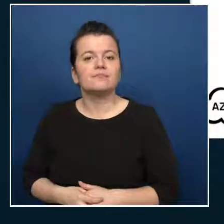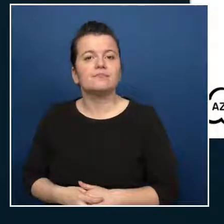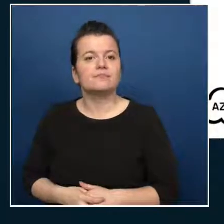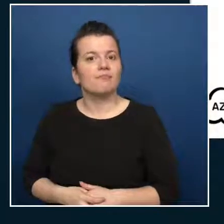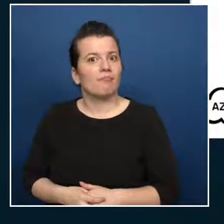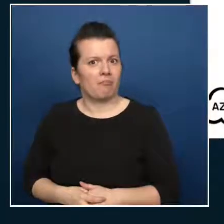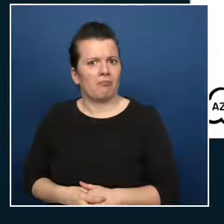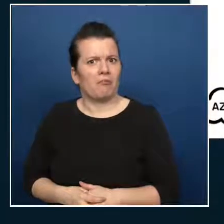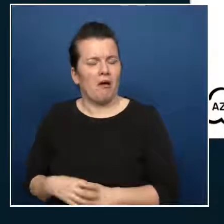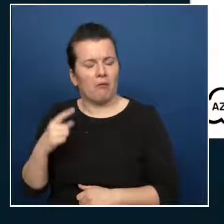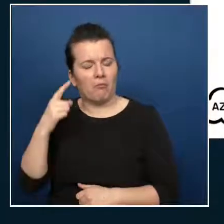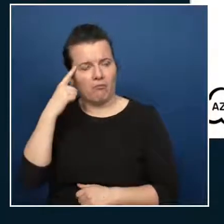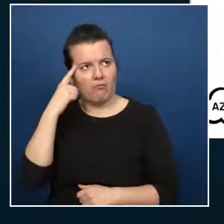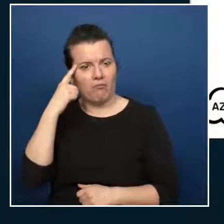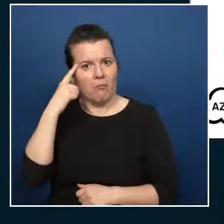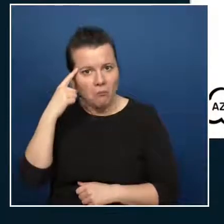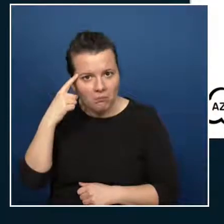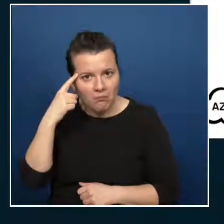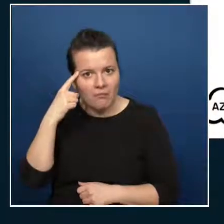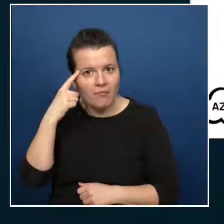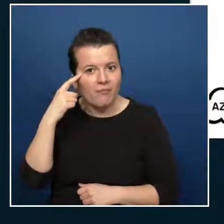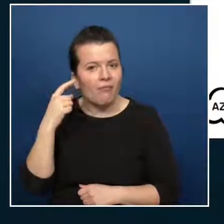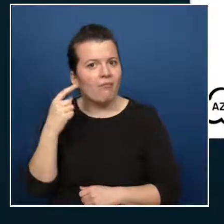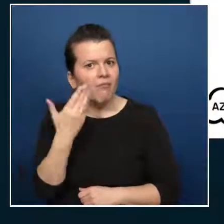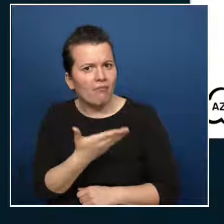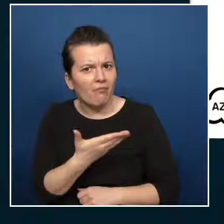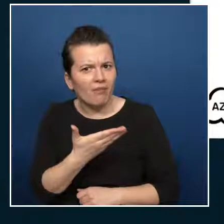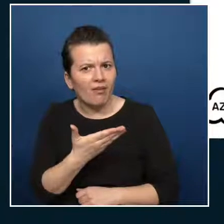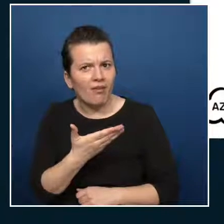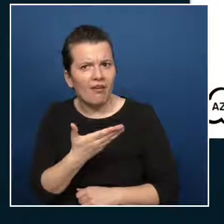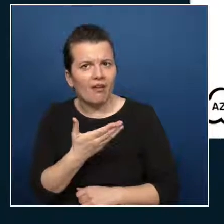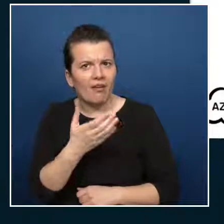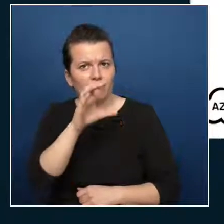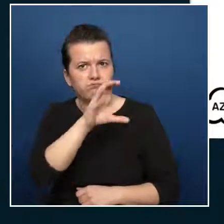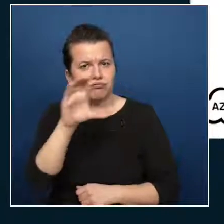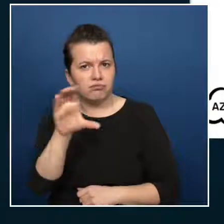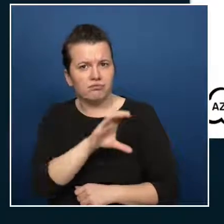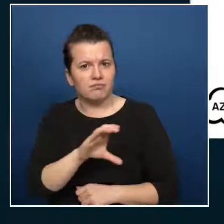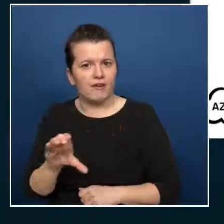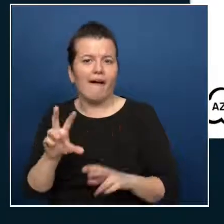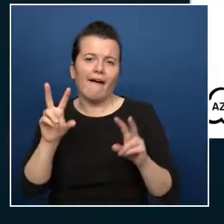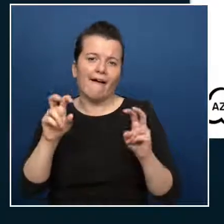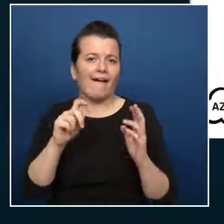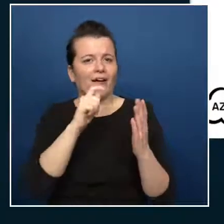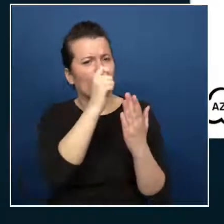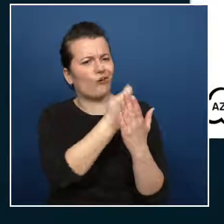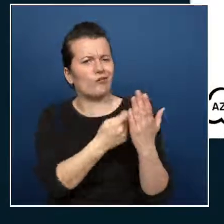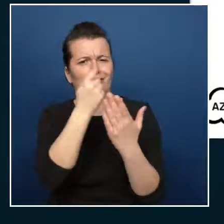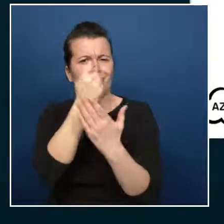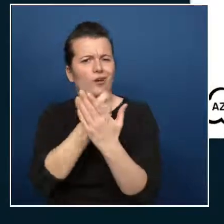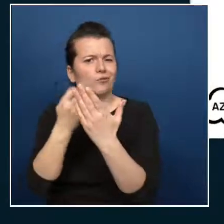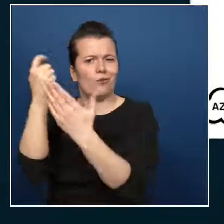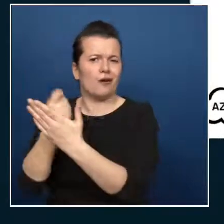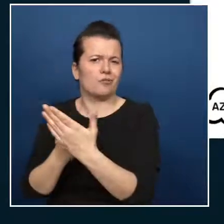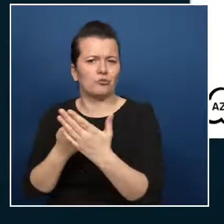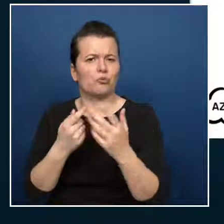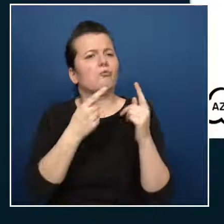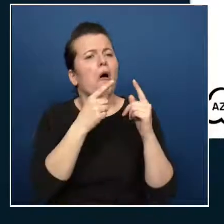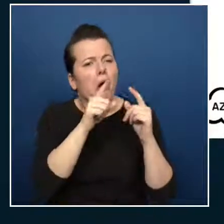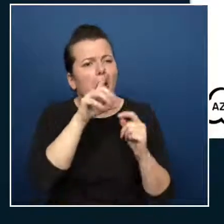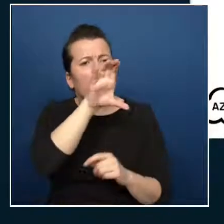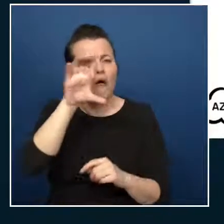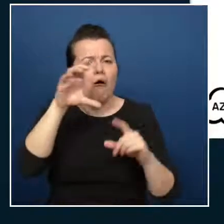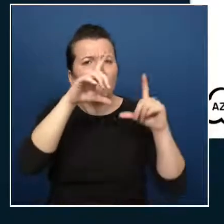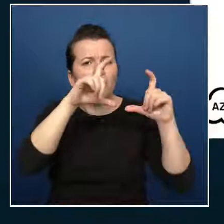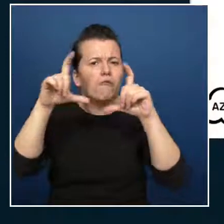I thought the picture were just series of cartoons with different images in it. But after